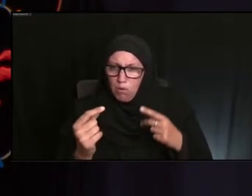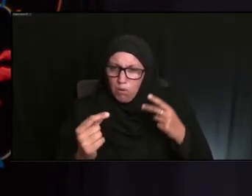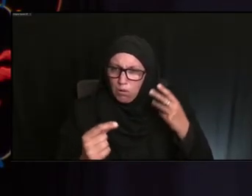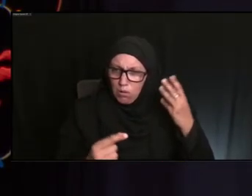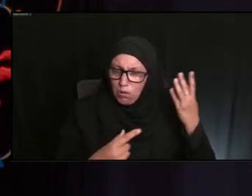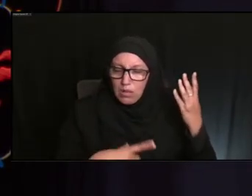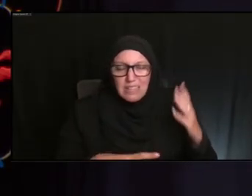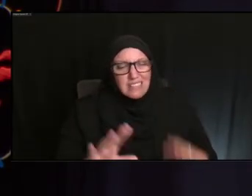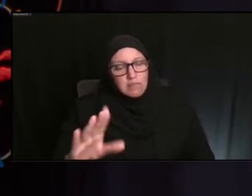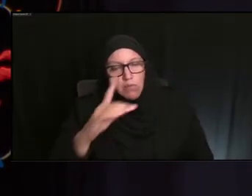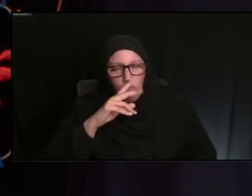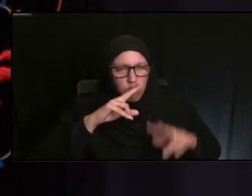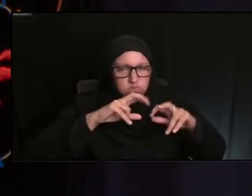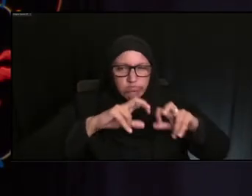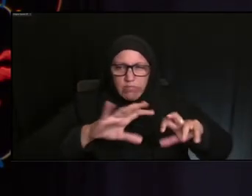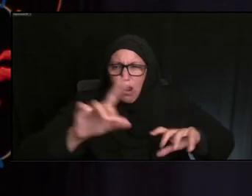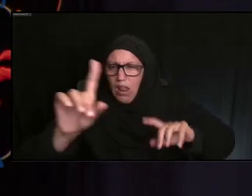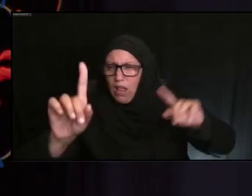everyone's an analyst,